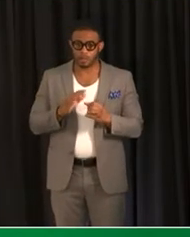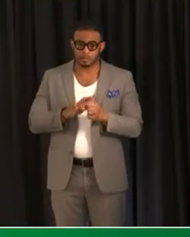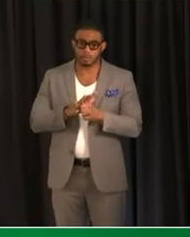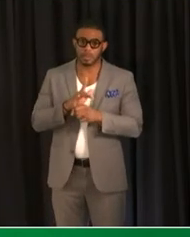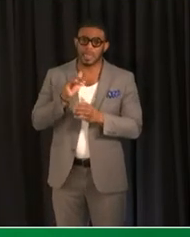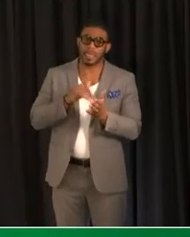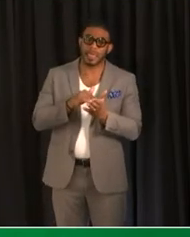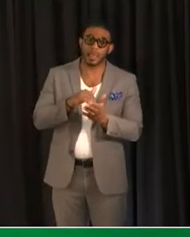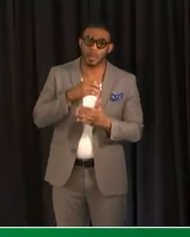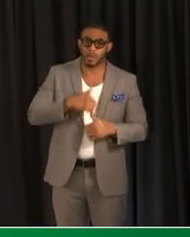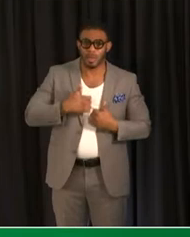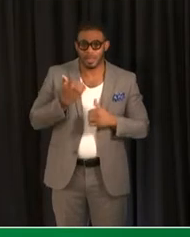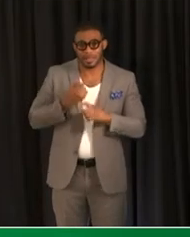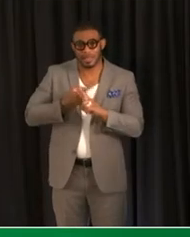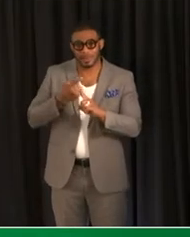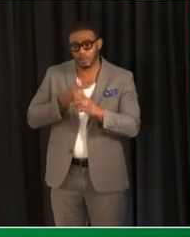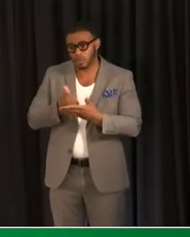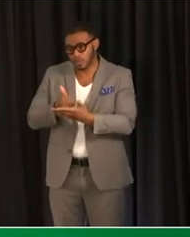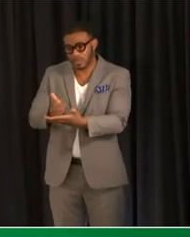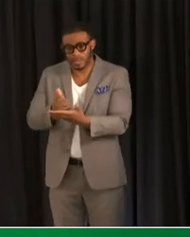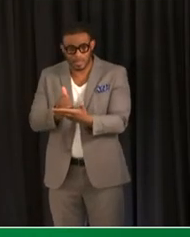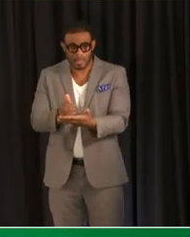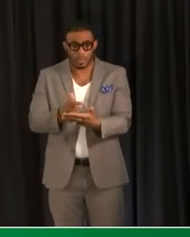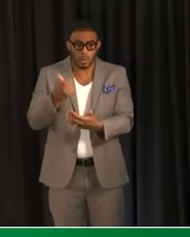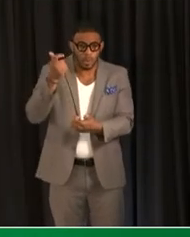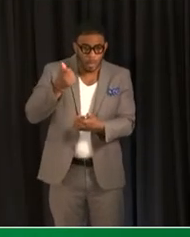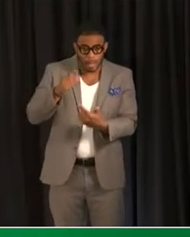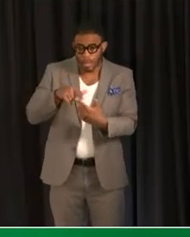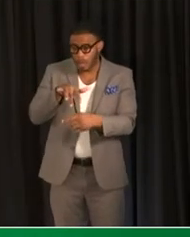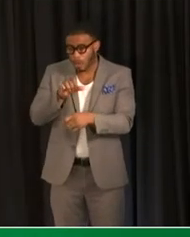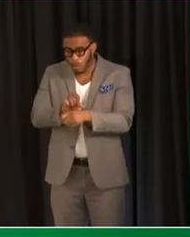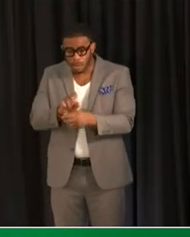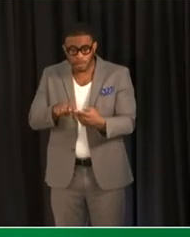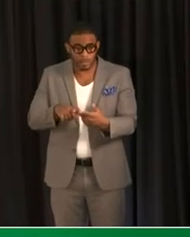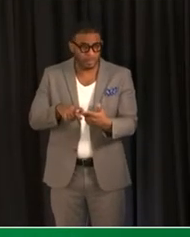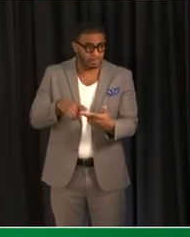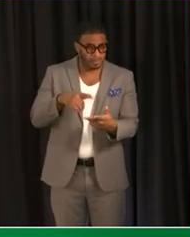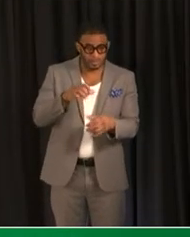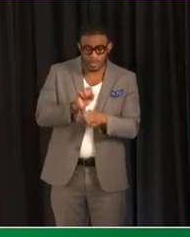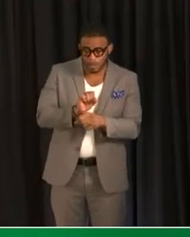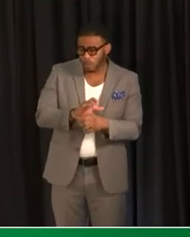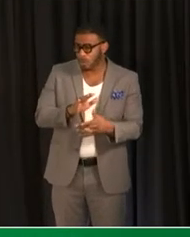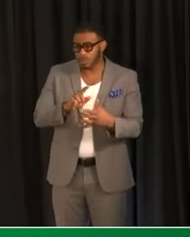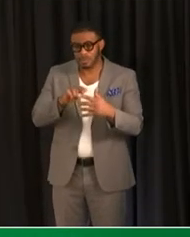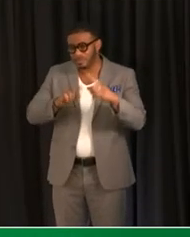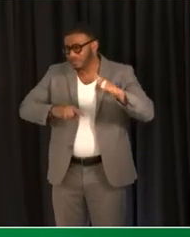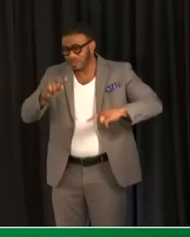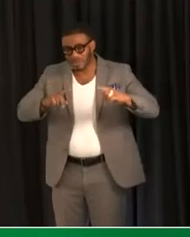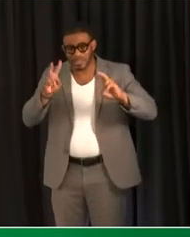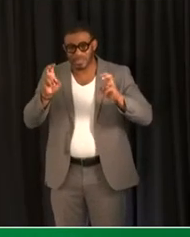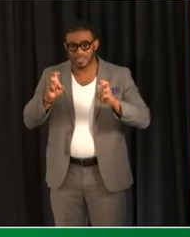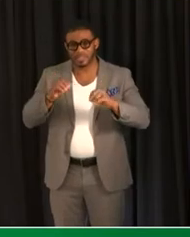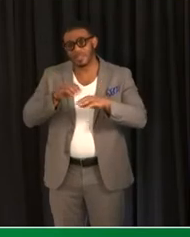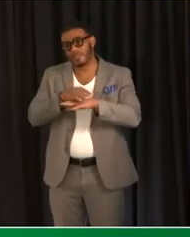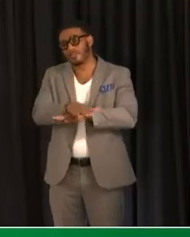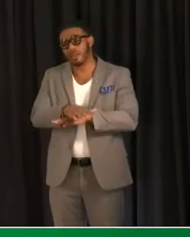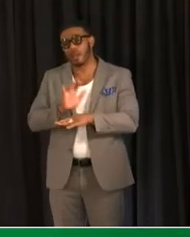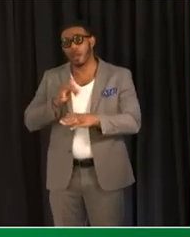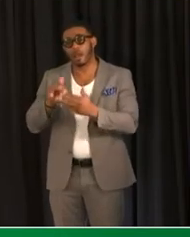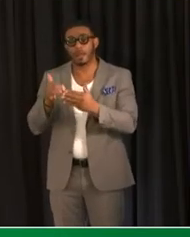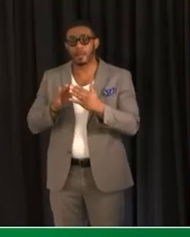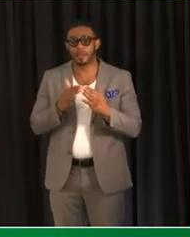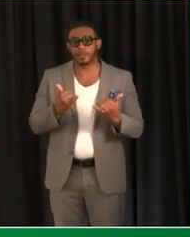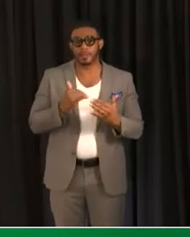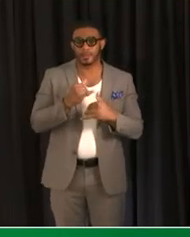touch with thousands of residents each month to assist with grants, appointments, vaccines, employment, and the myriad of issues that have